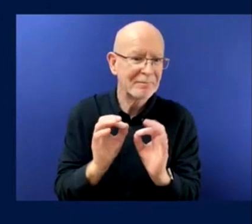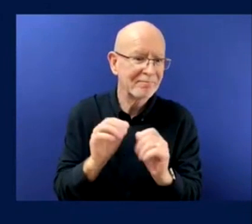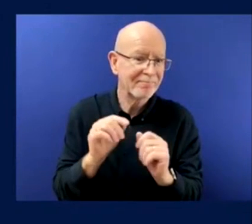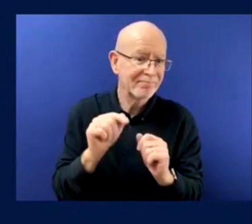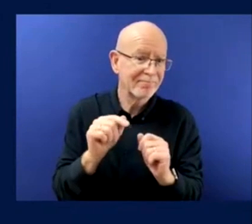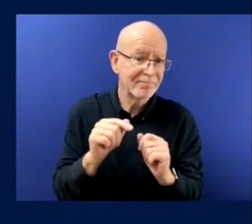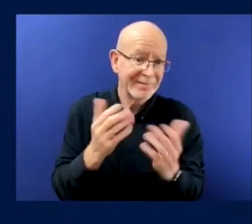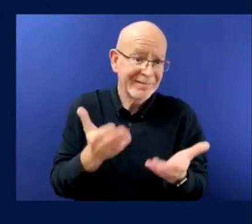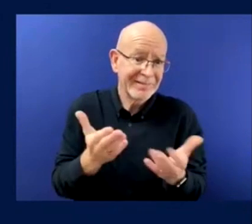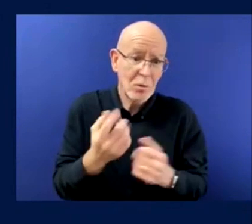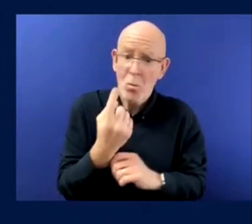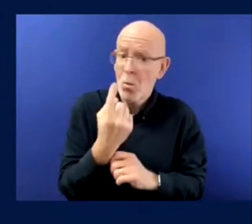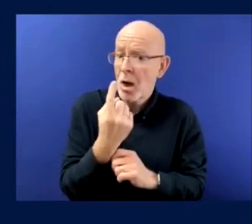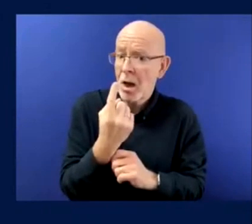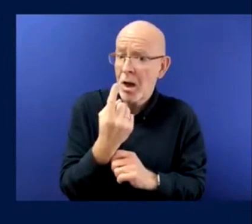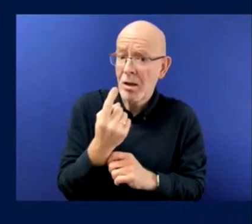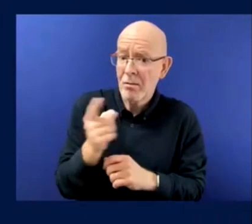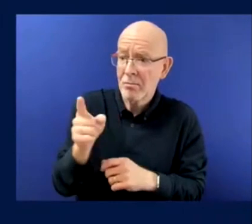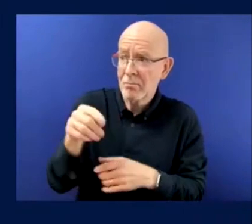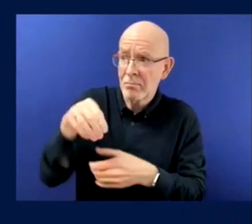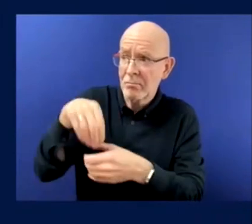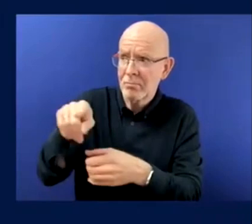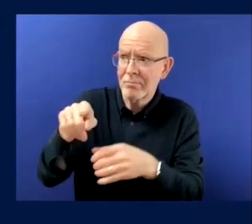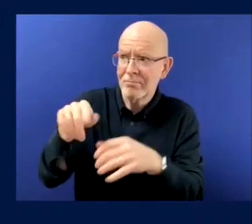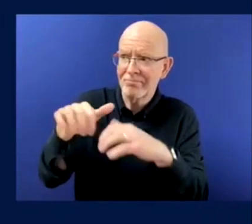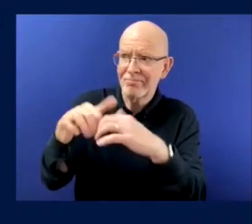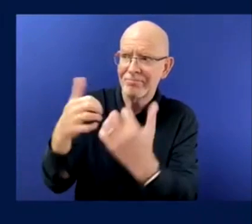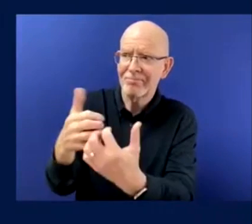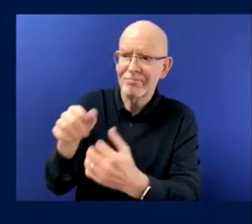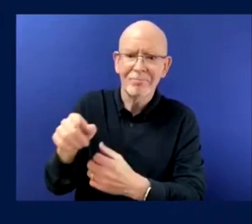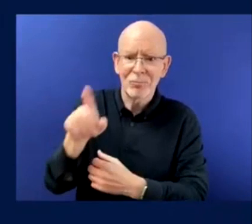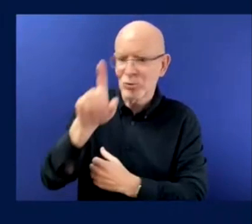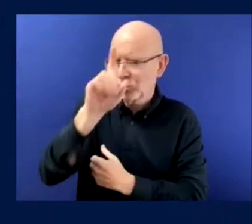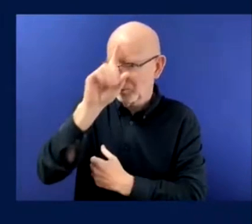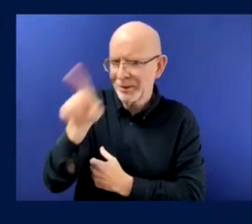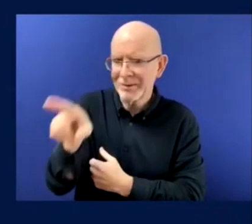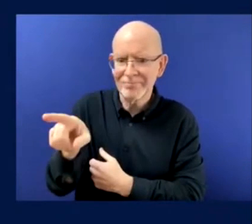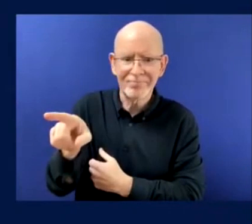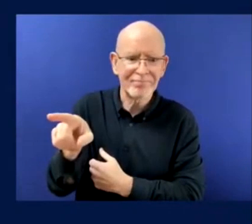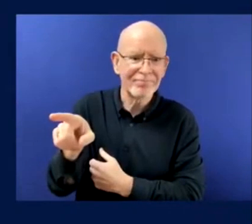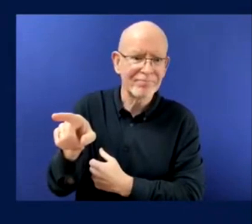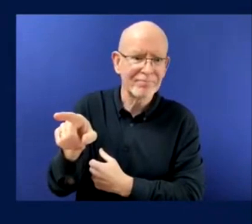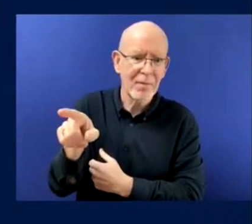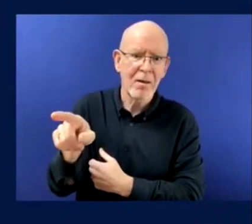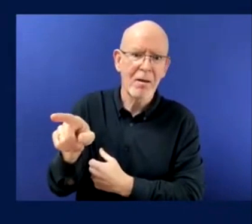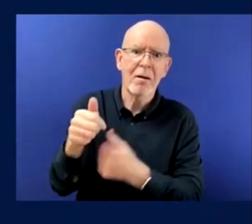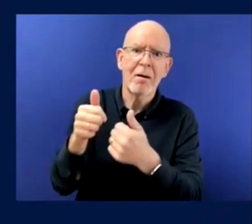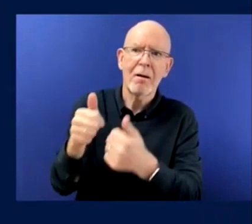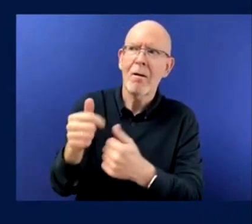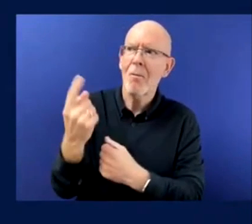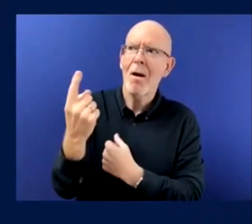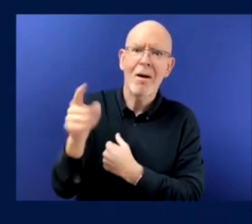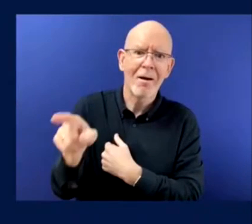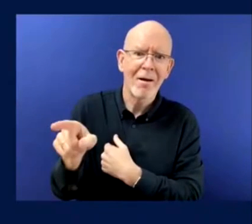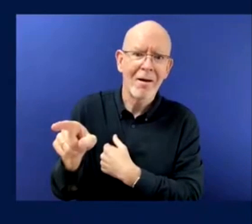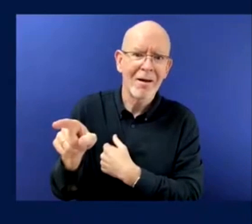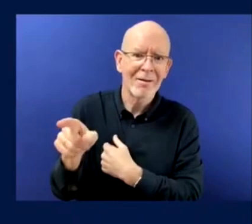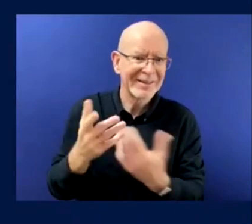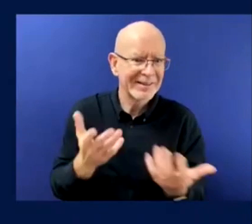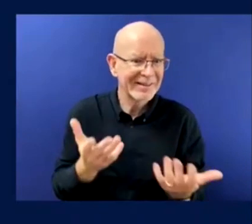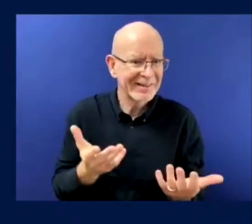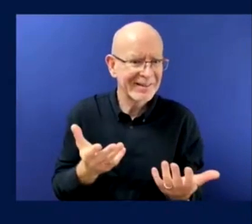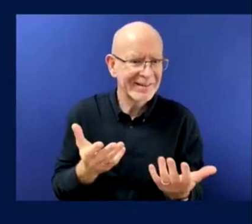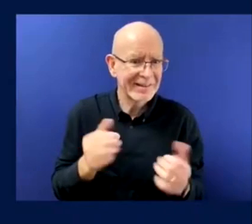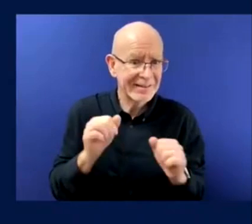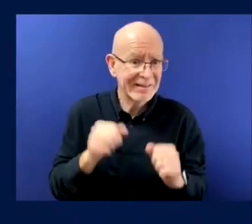attend games at other stadiums because there aren't sensory viewing rooms everywhere. The way that the sensory viewing room works is it kind